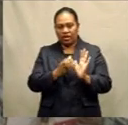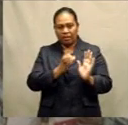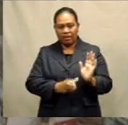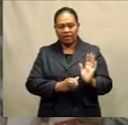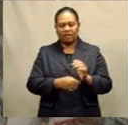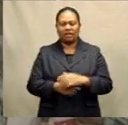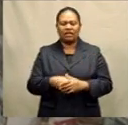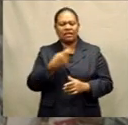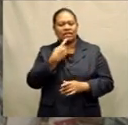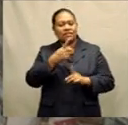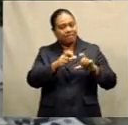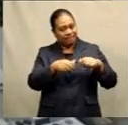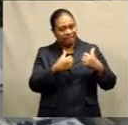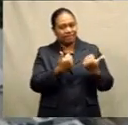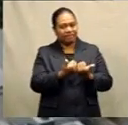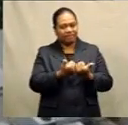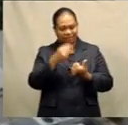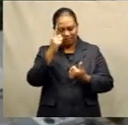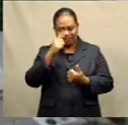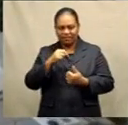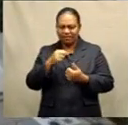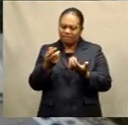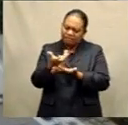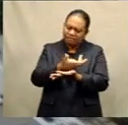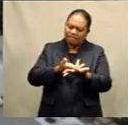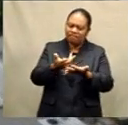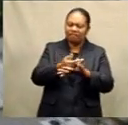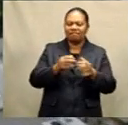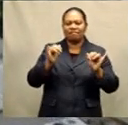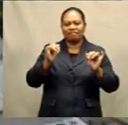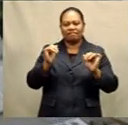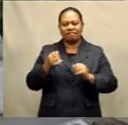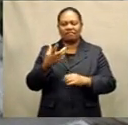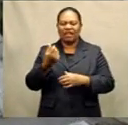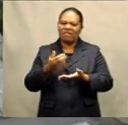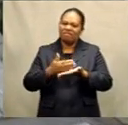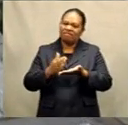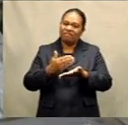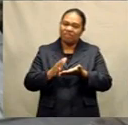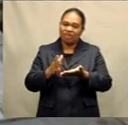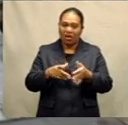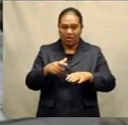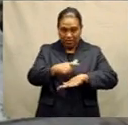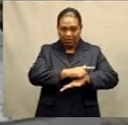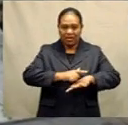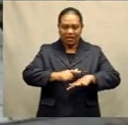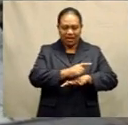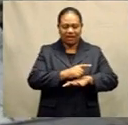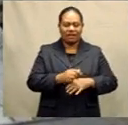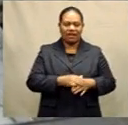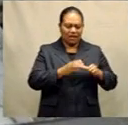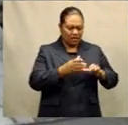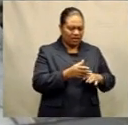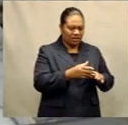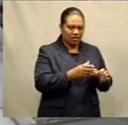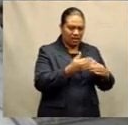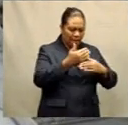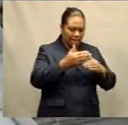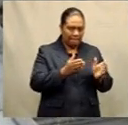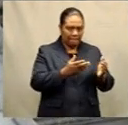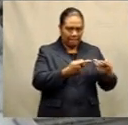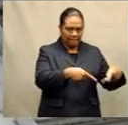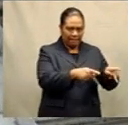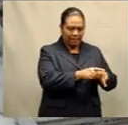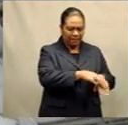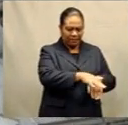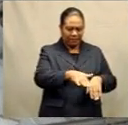Tikontundua says the agreement will enable them to discuss issues relating to leasing of land within the municipal boundaries. Tikontundua adds